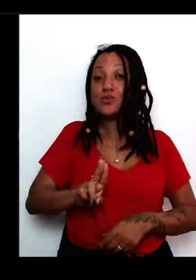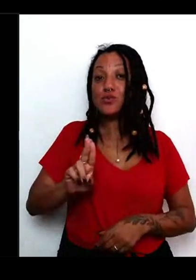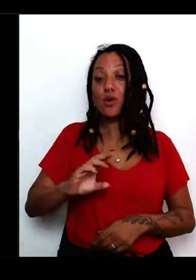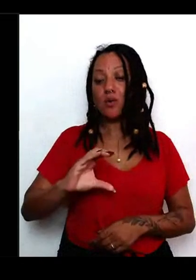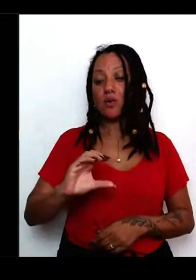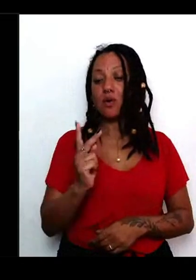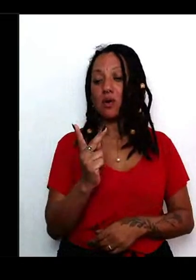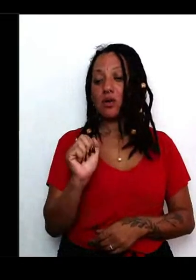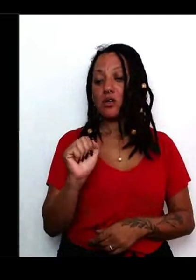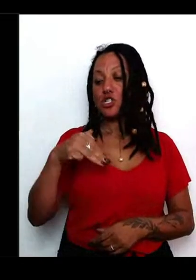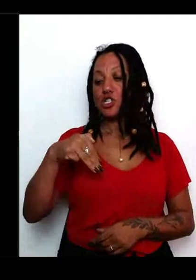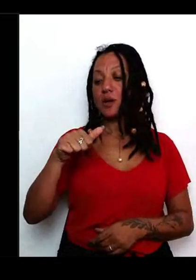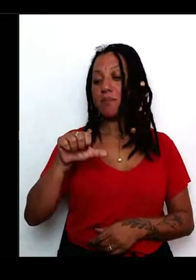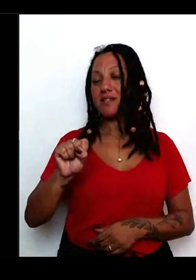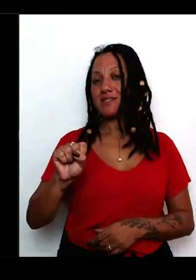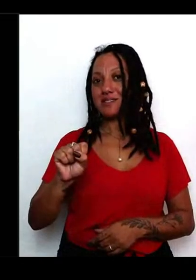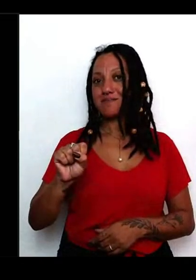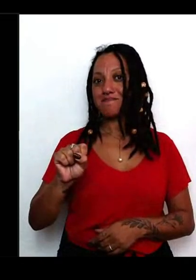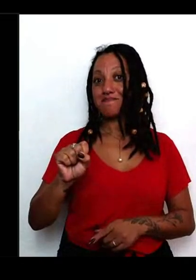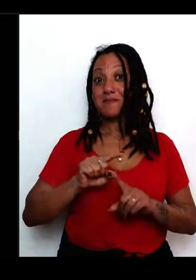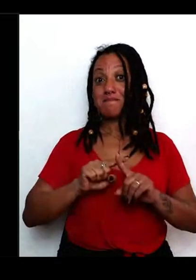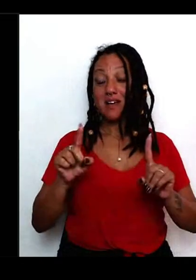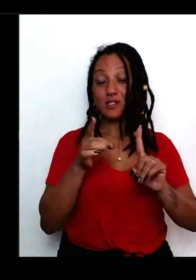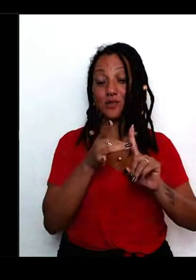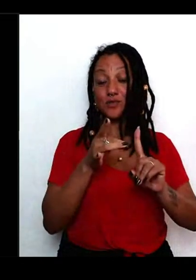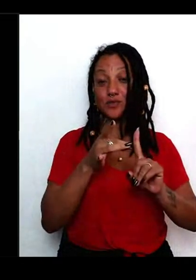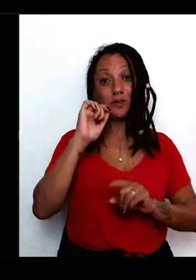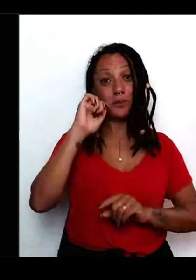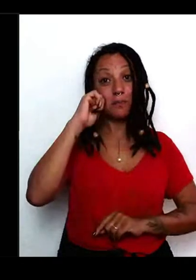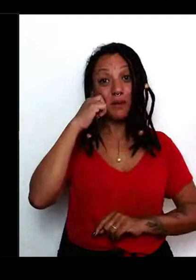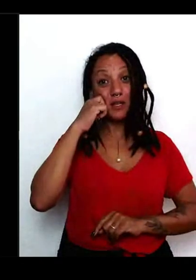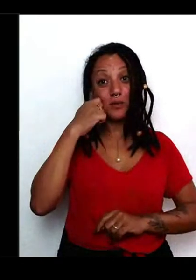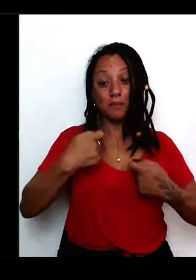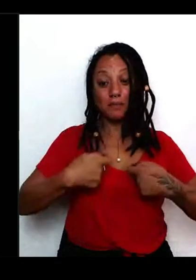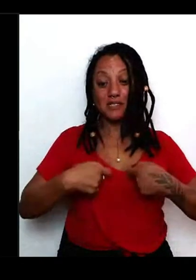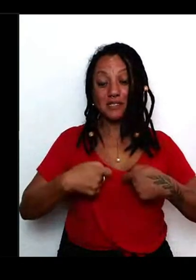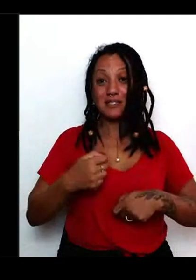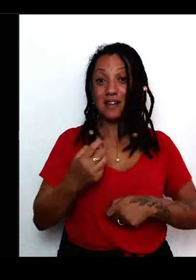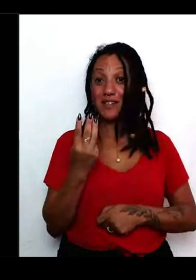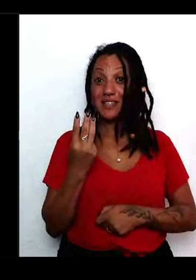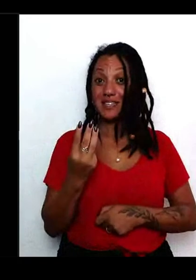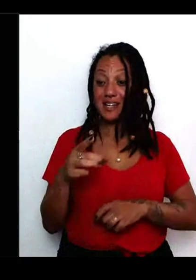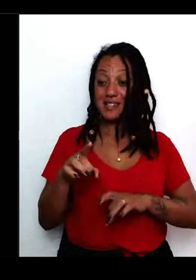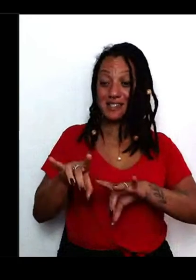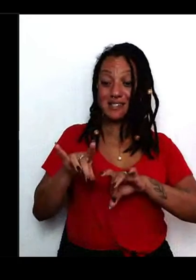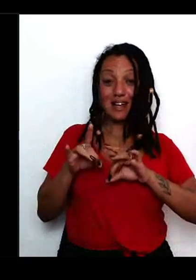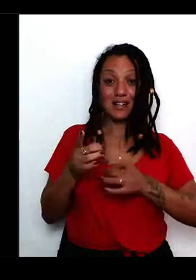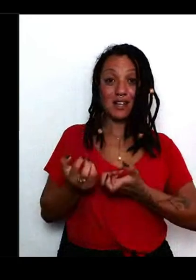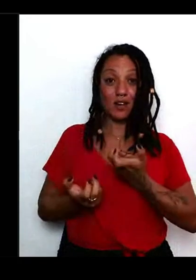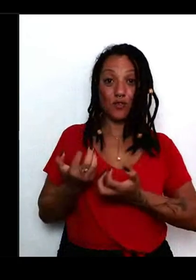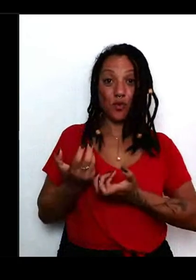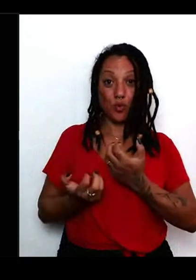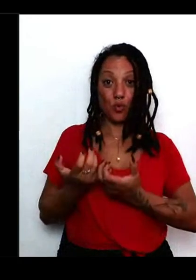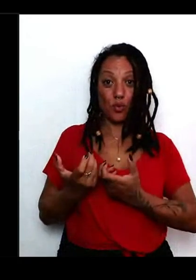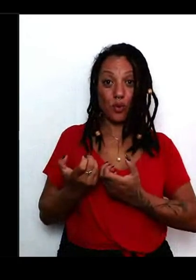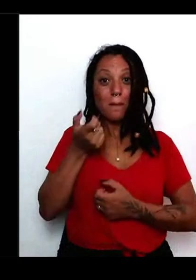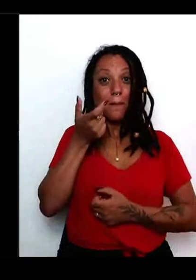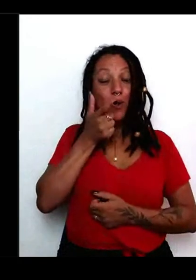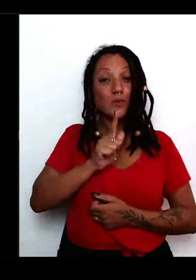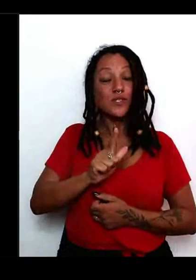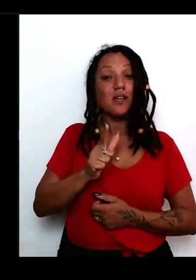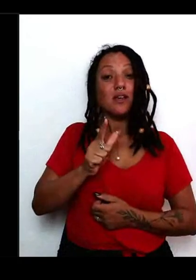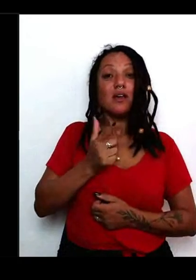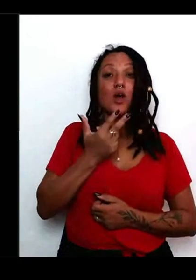just to build up enough of a ground to be able to get color to read on the black glass